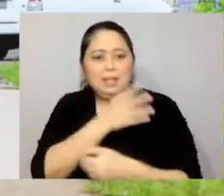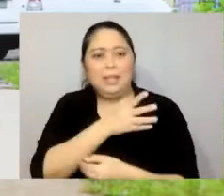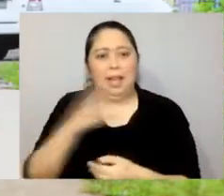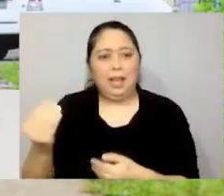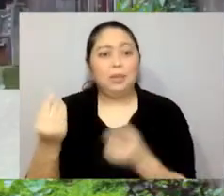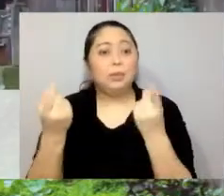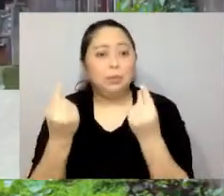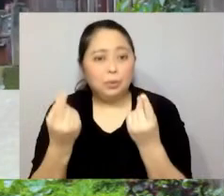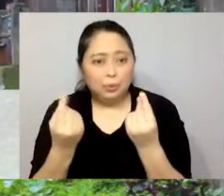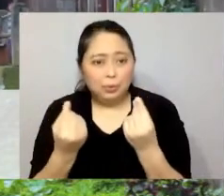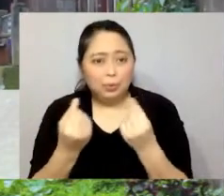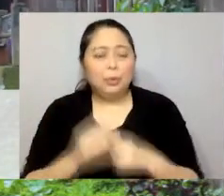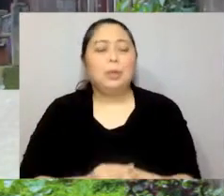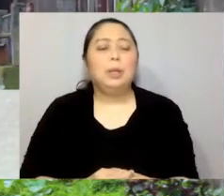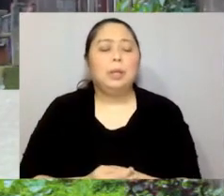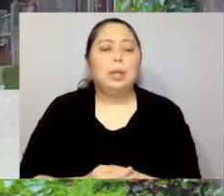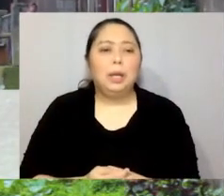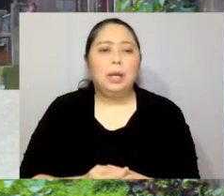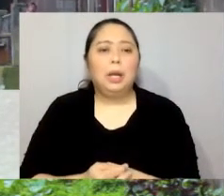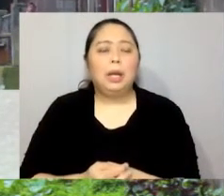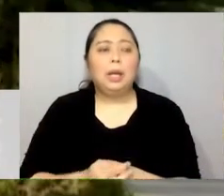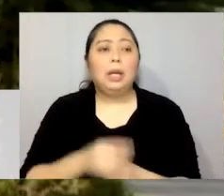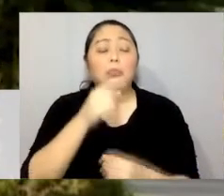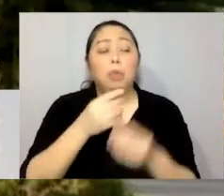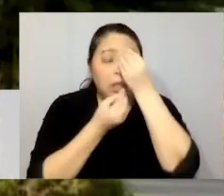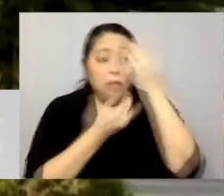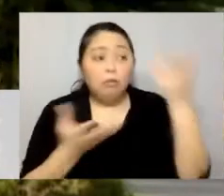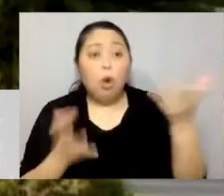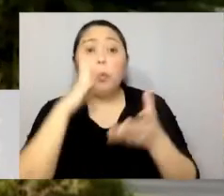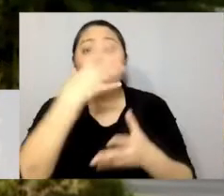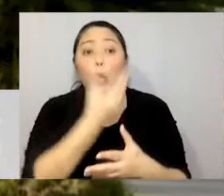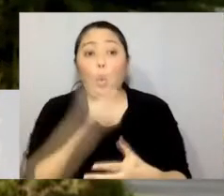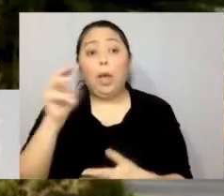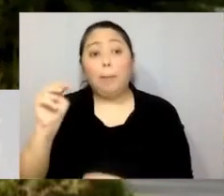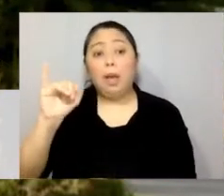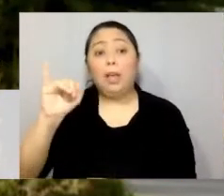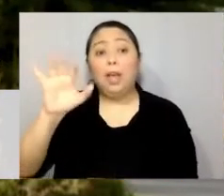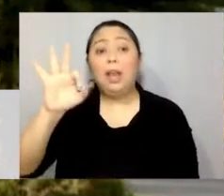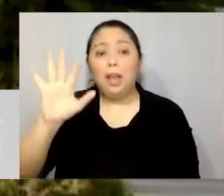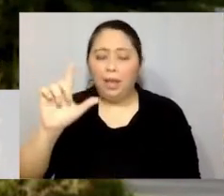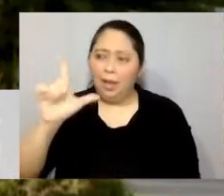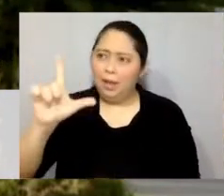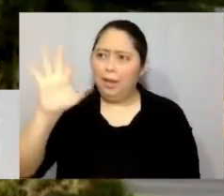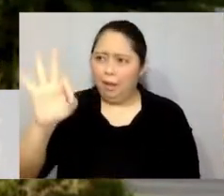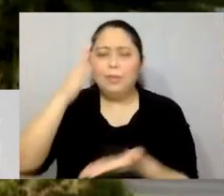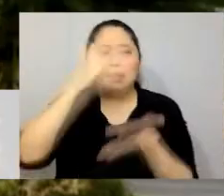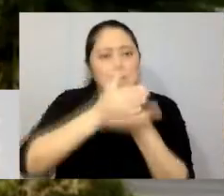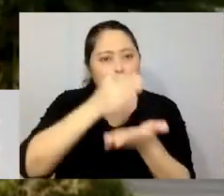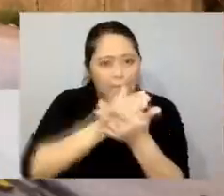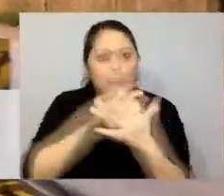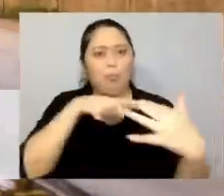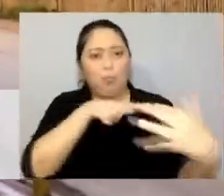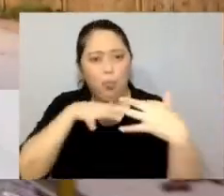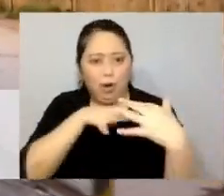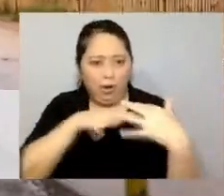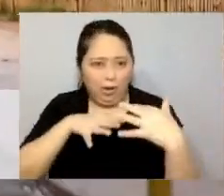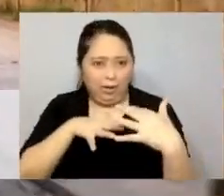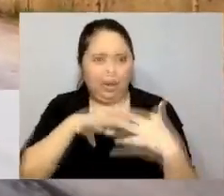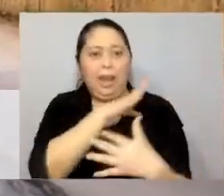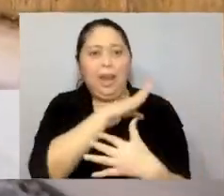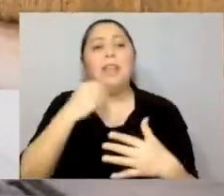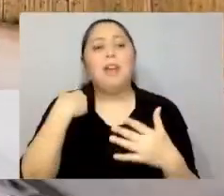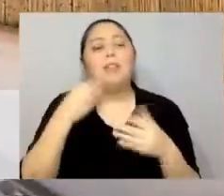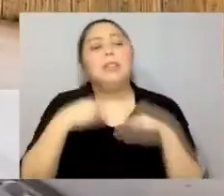socio-economic programs for the development of the Bangsamoro, and putting in place transitional justice mechanisms to help heal